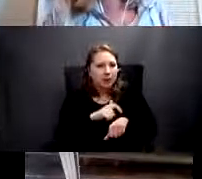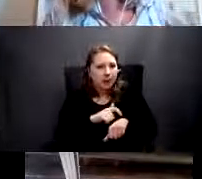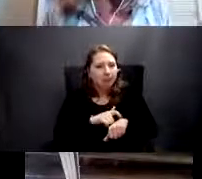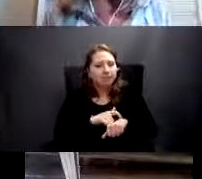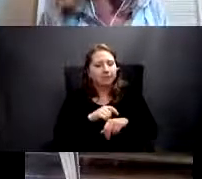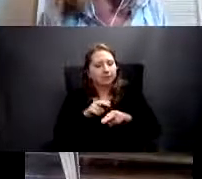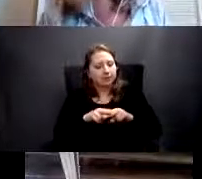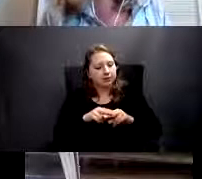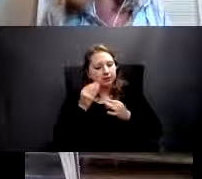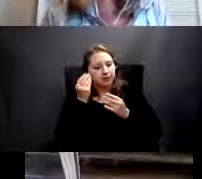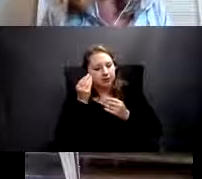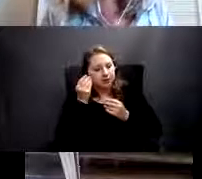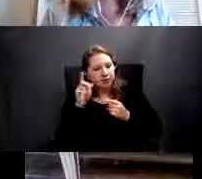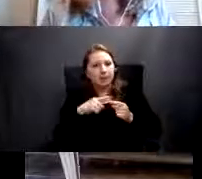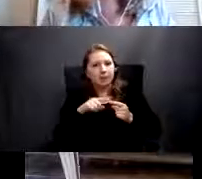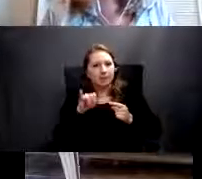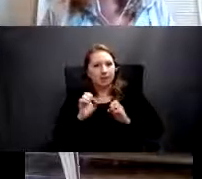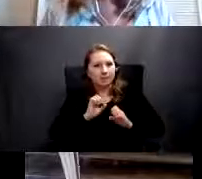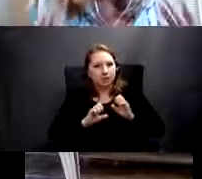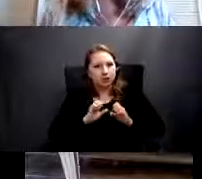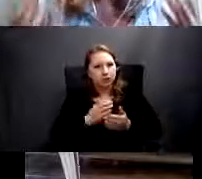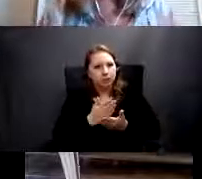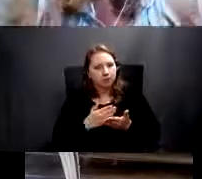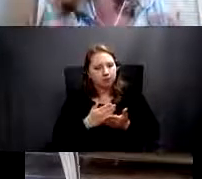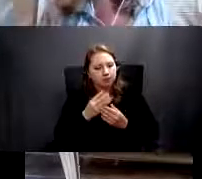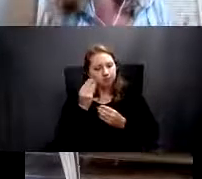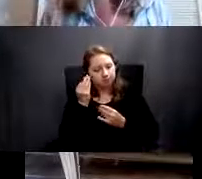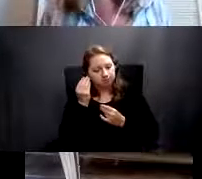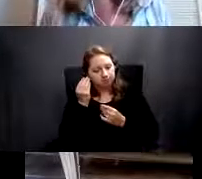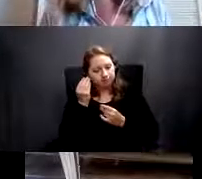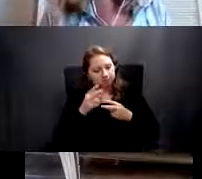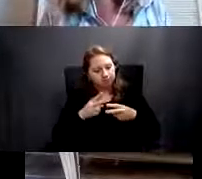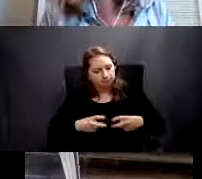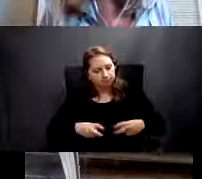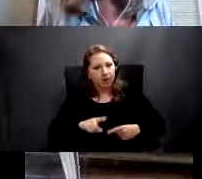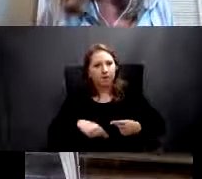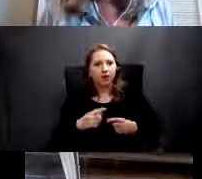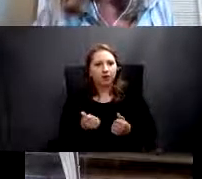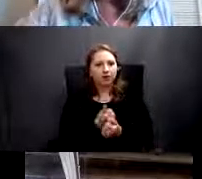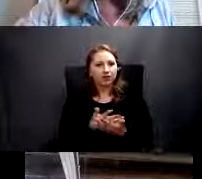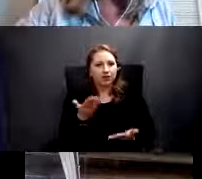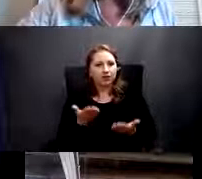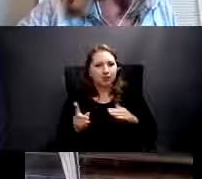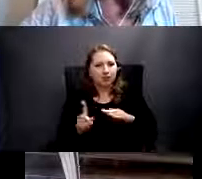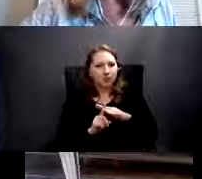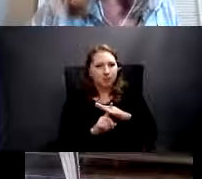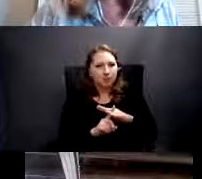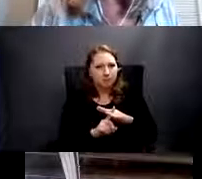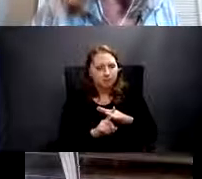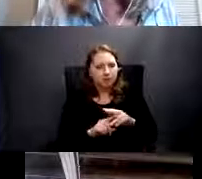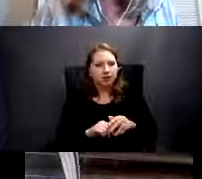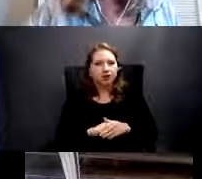the emotional piece, to sit with all of the things that come up for us, and